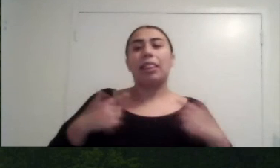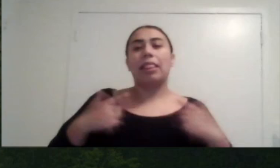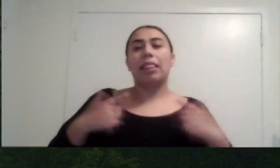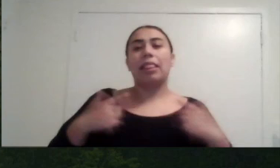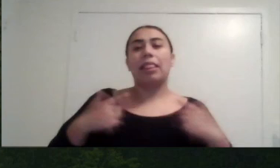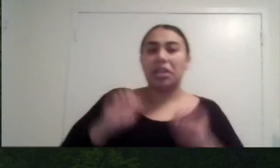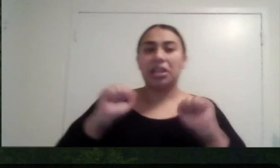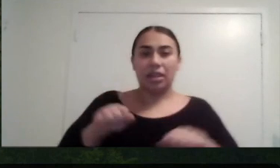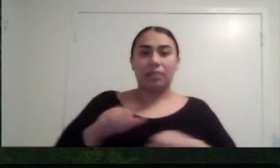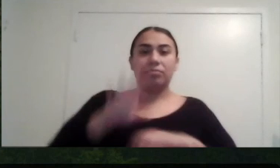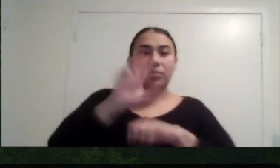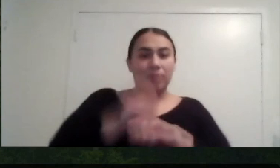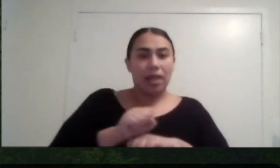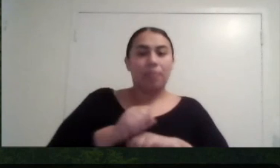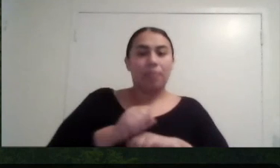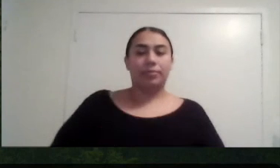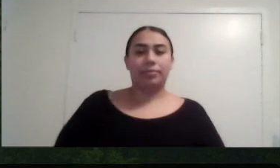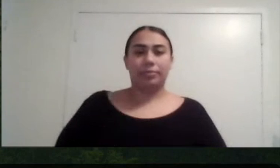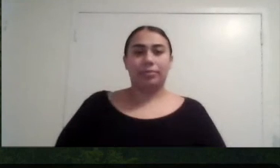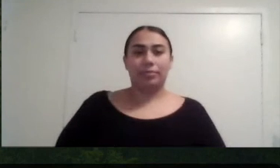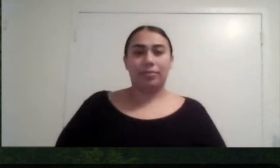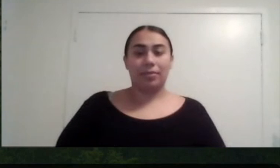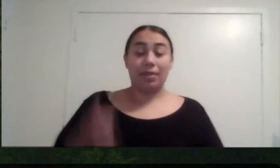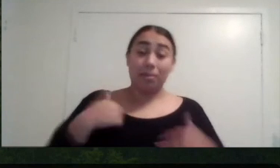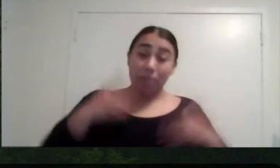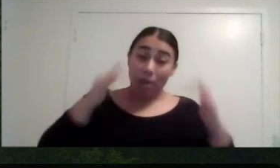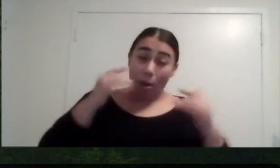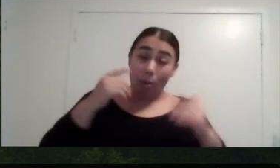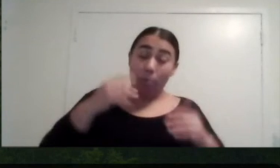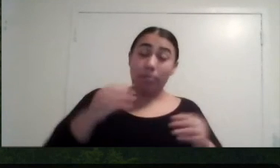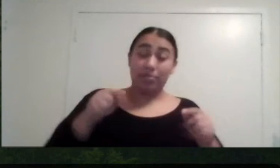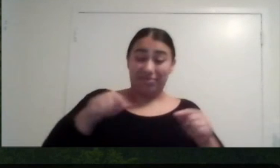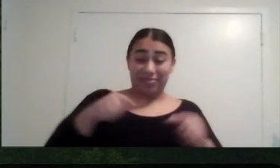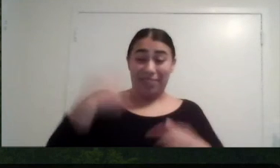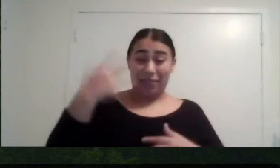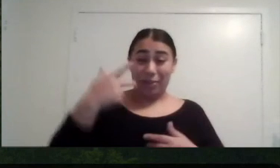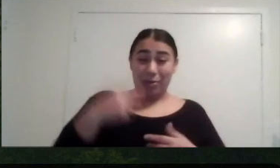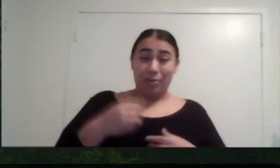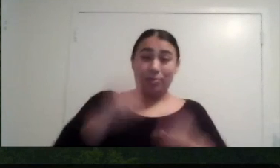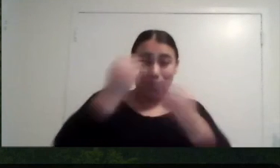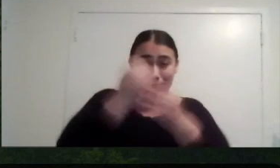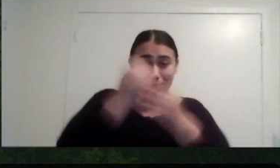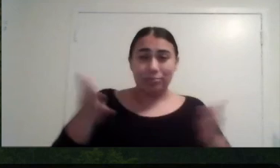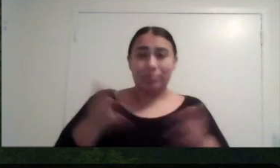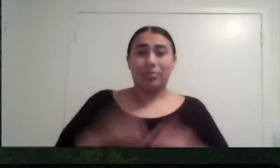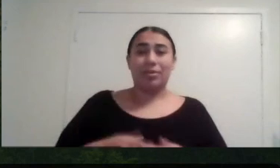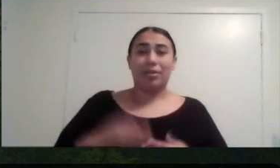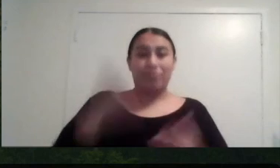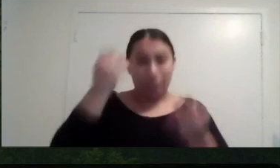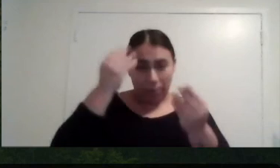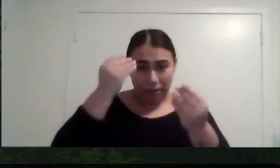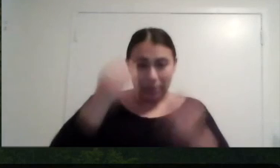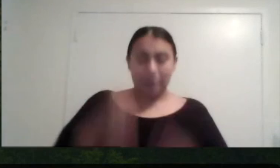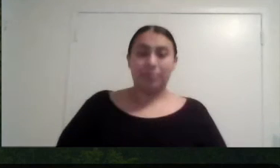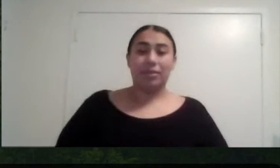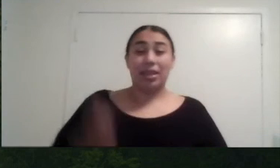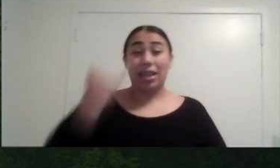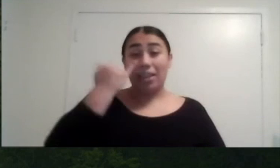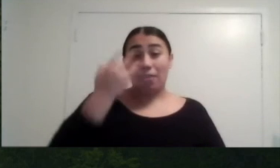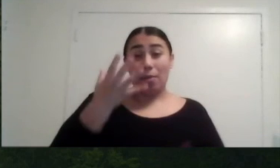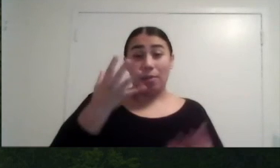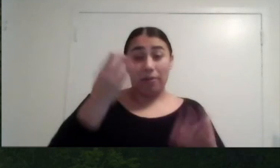research. I hope that we have given you some perspective on how to improve your health and maybe even inspire some new